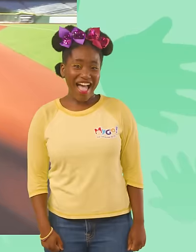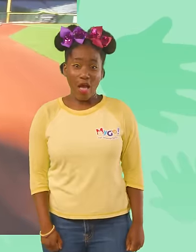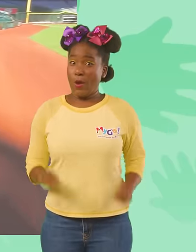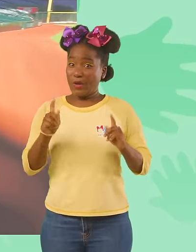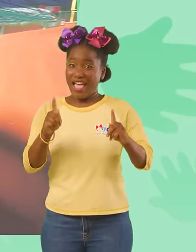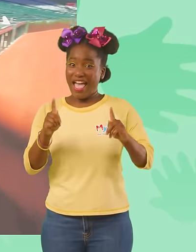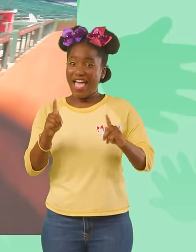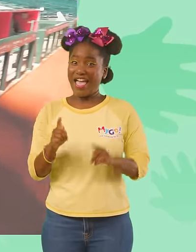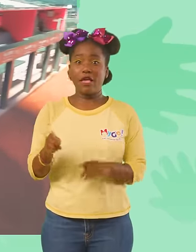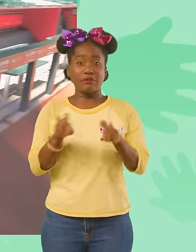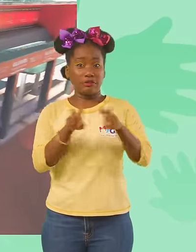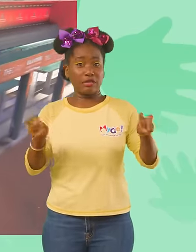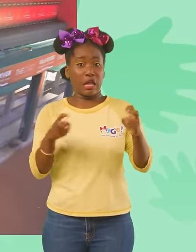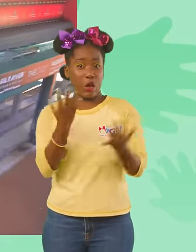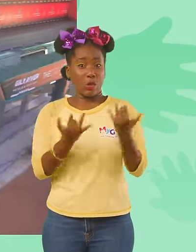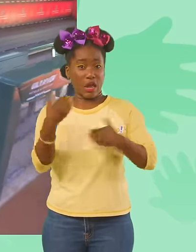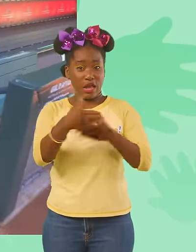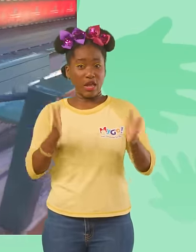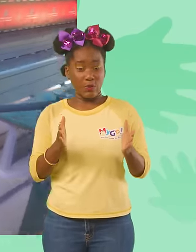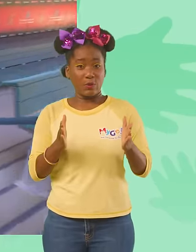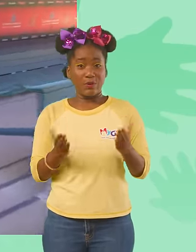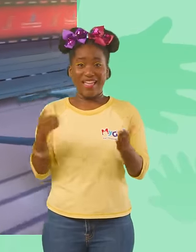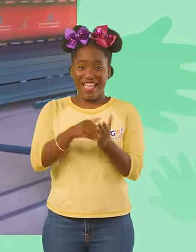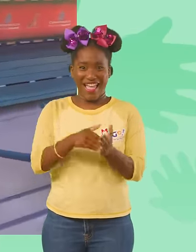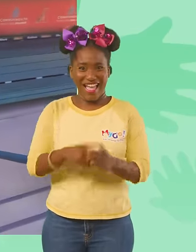Okay. Back to the dugout. Whoa.